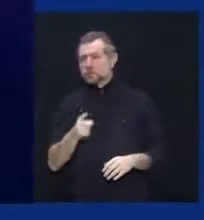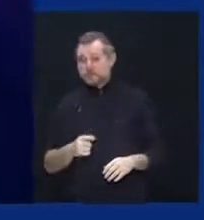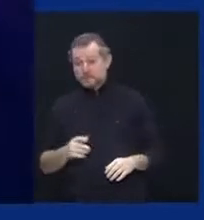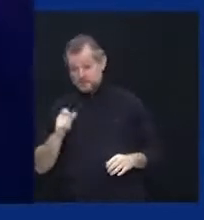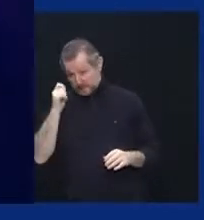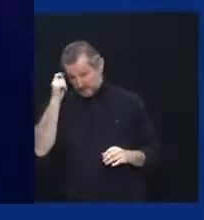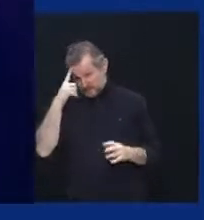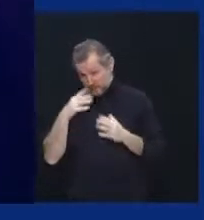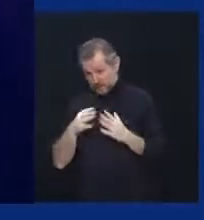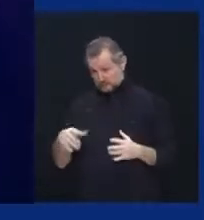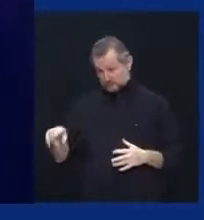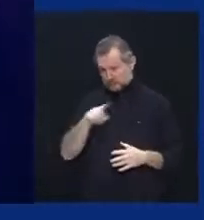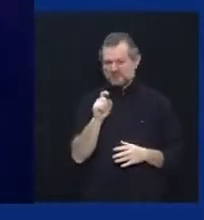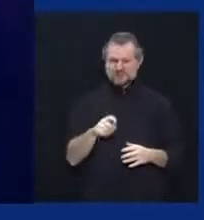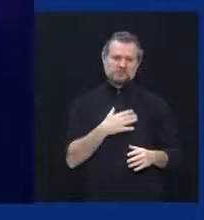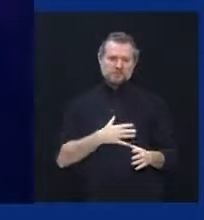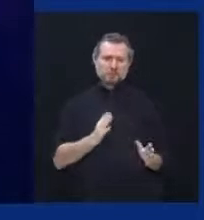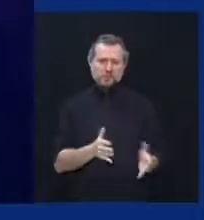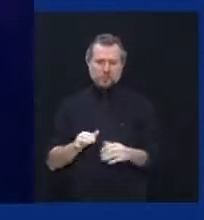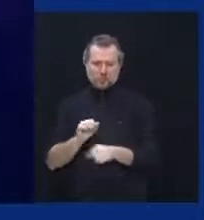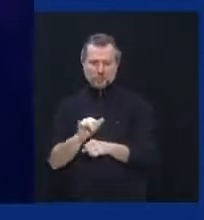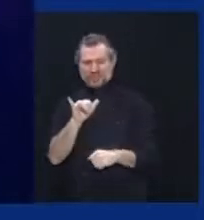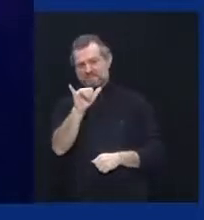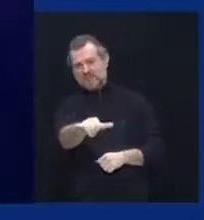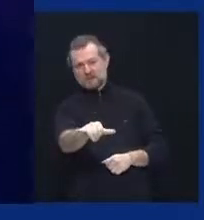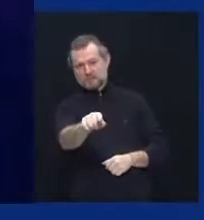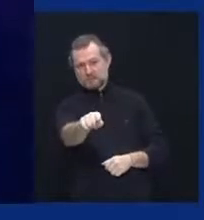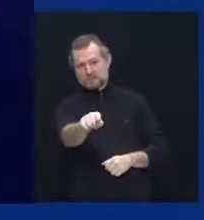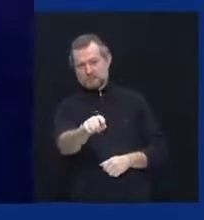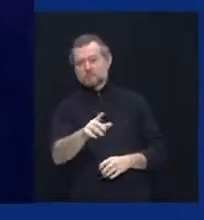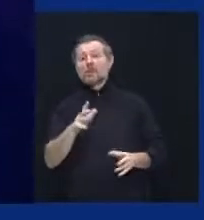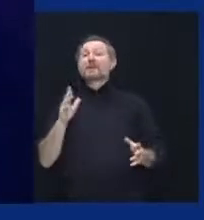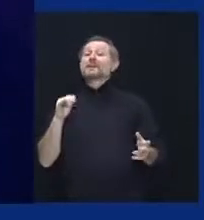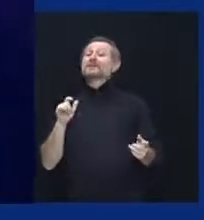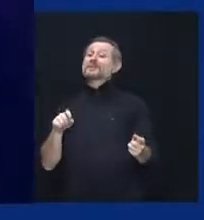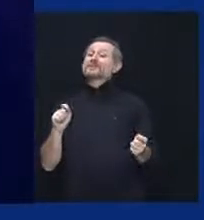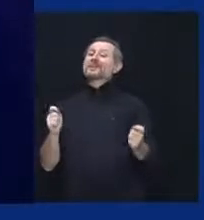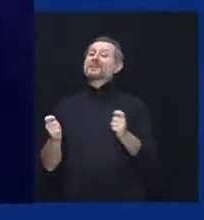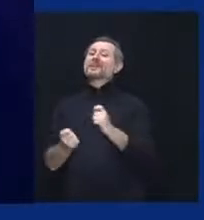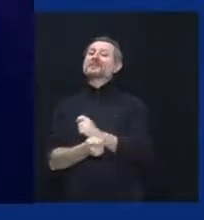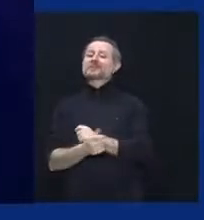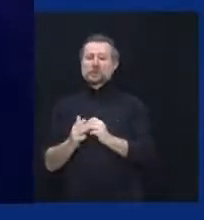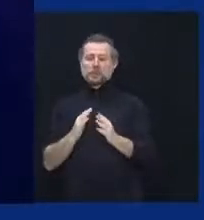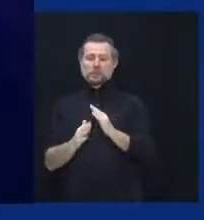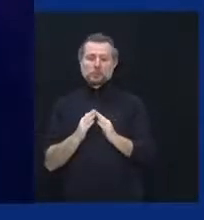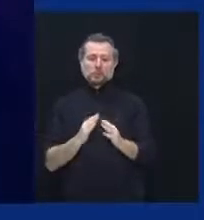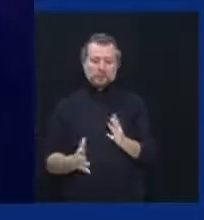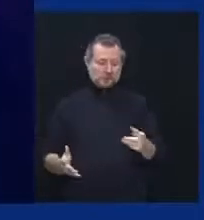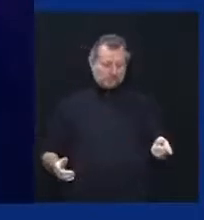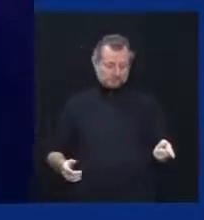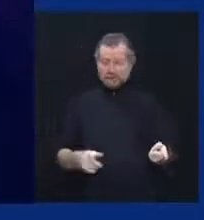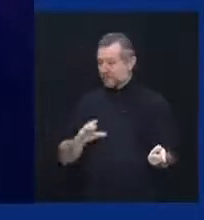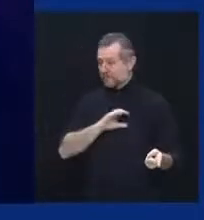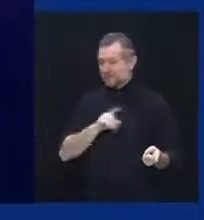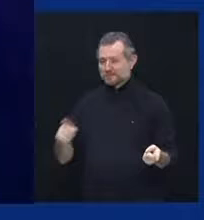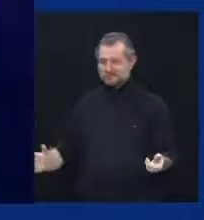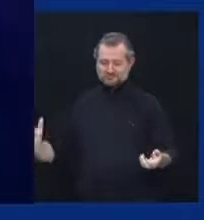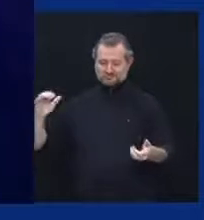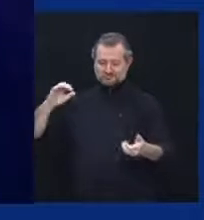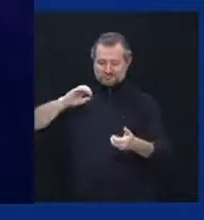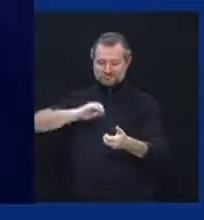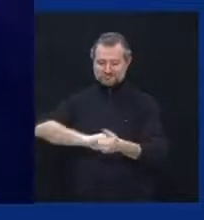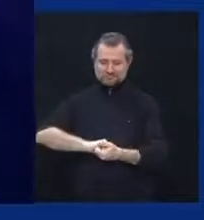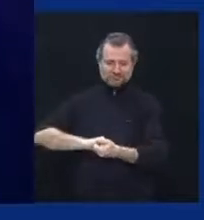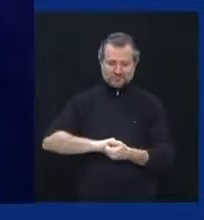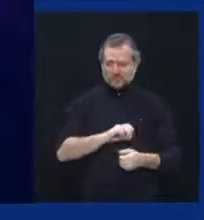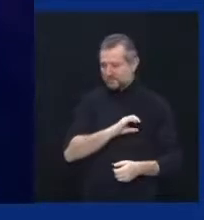out. Make it a cathartic, collaborative process. Police have to police. They